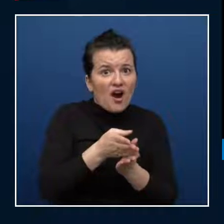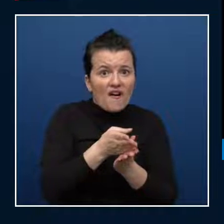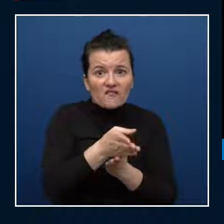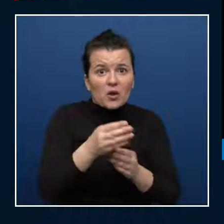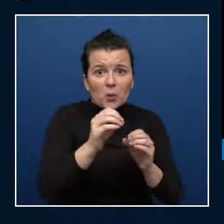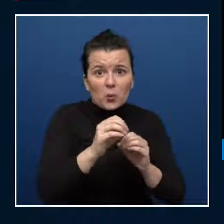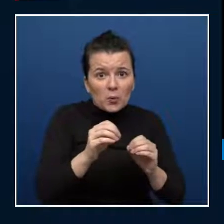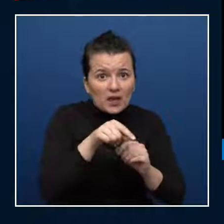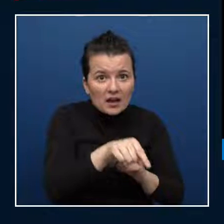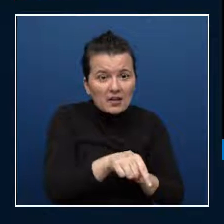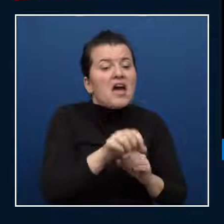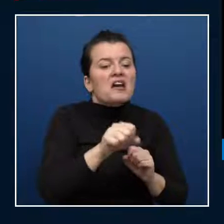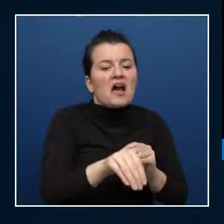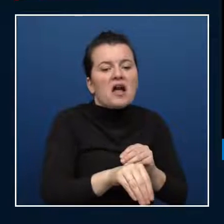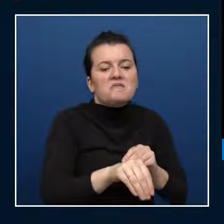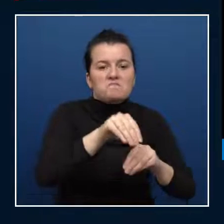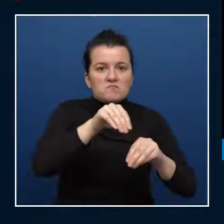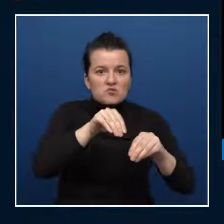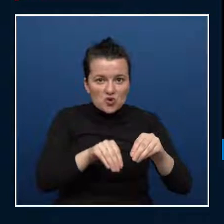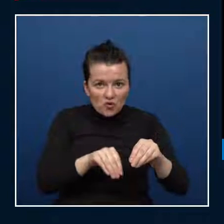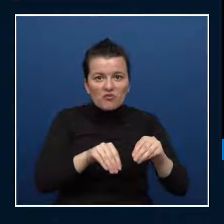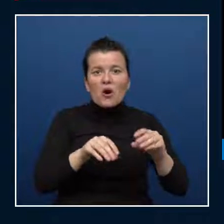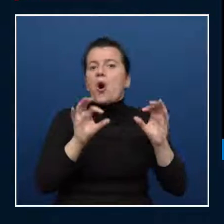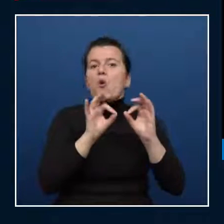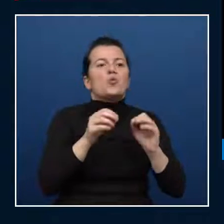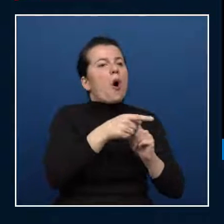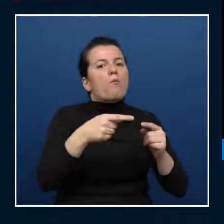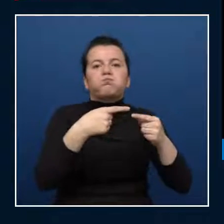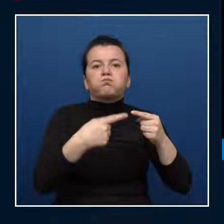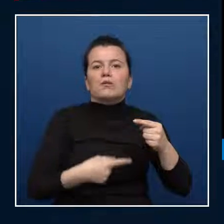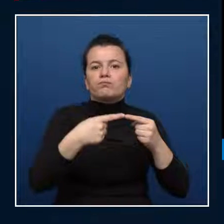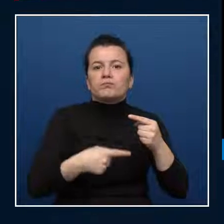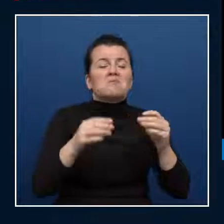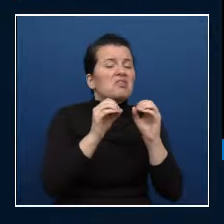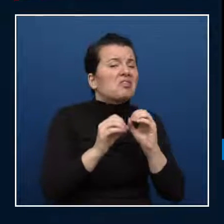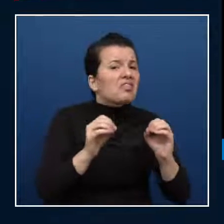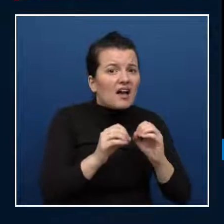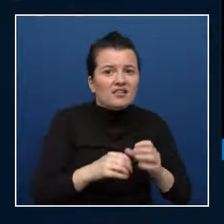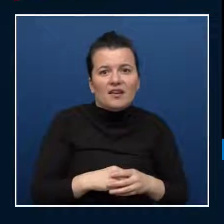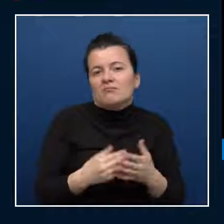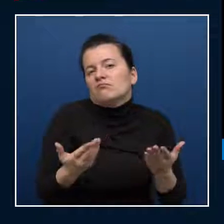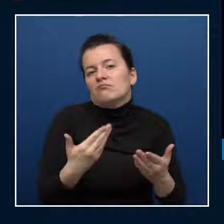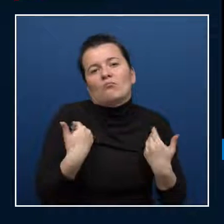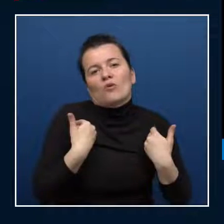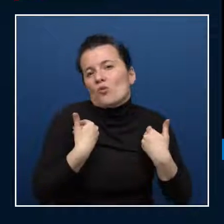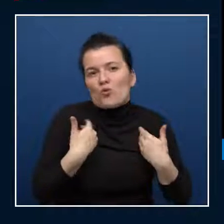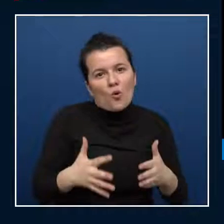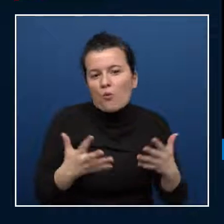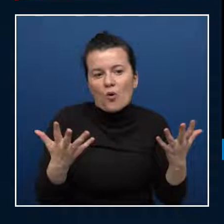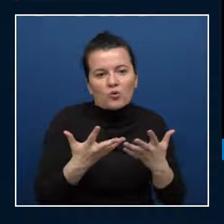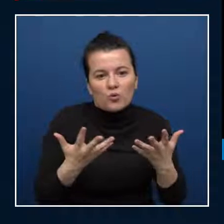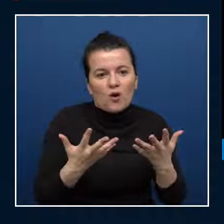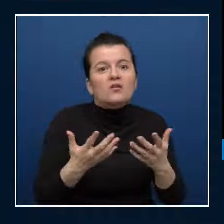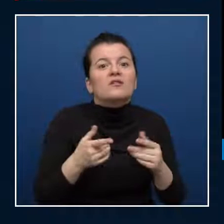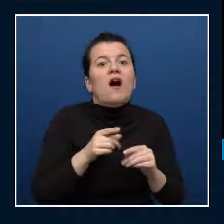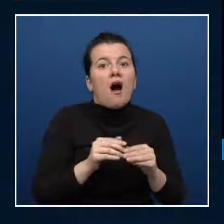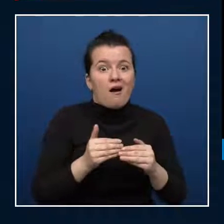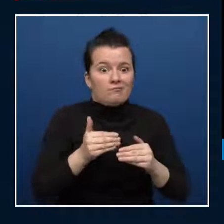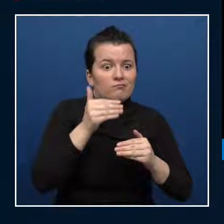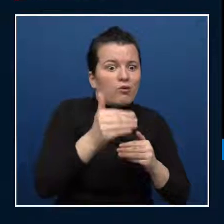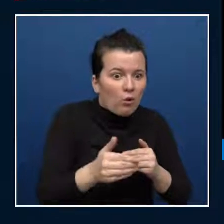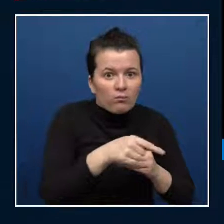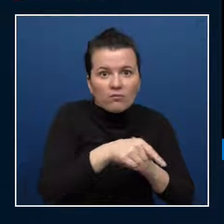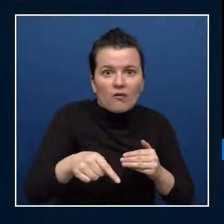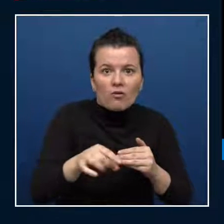without anybody having any issues. The last thing, again, any of us want is to take a backend pool member out of